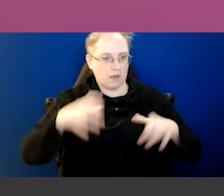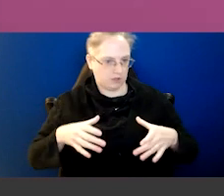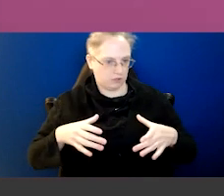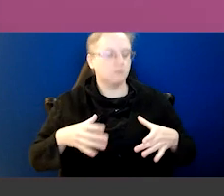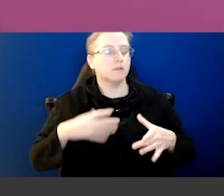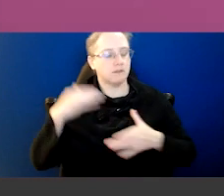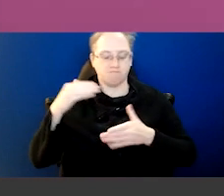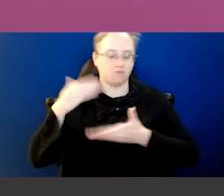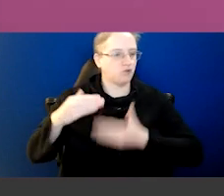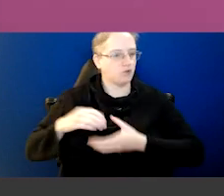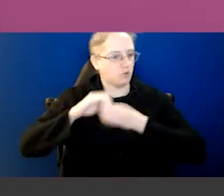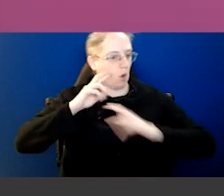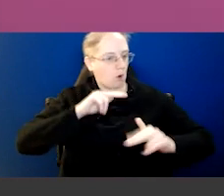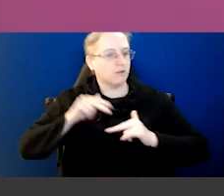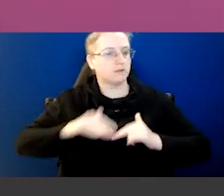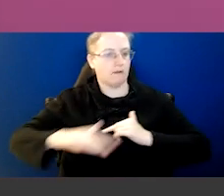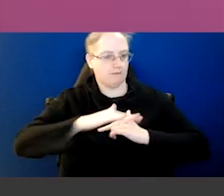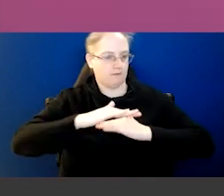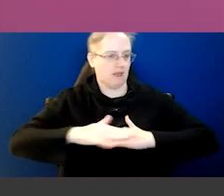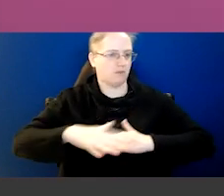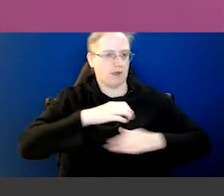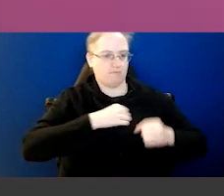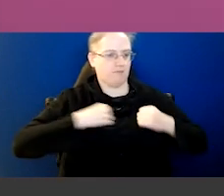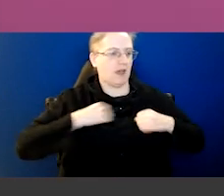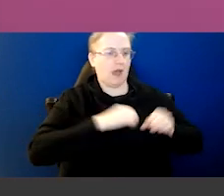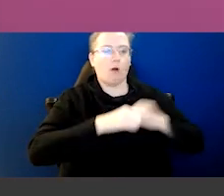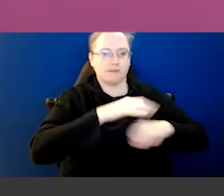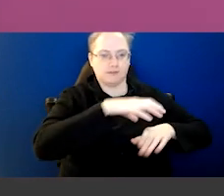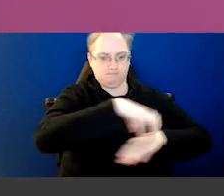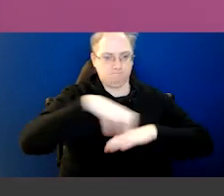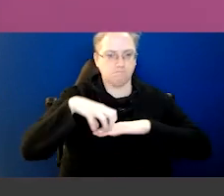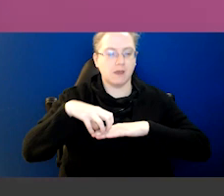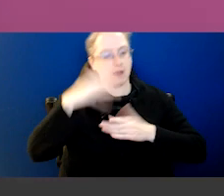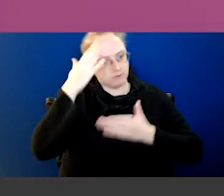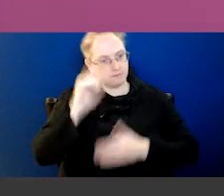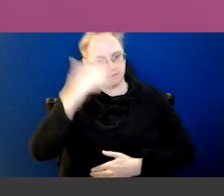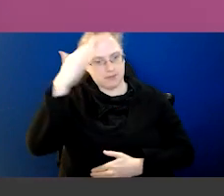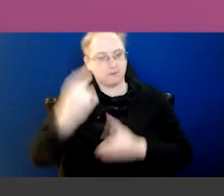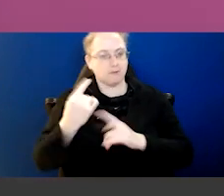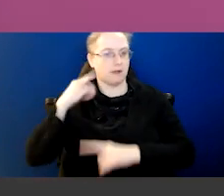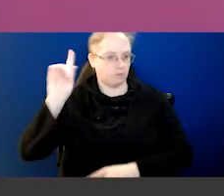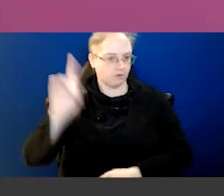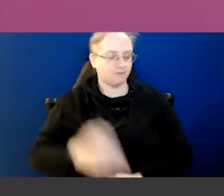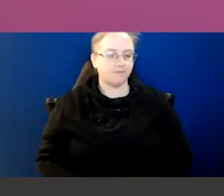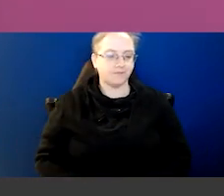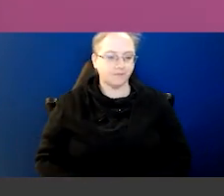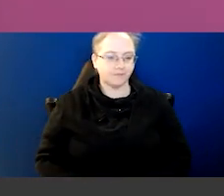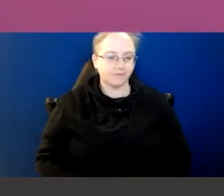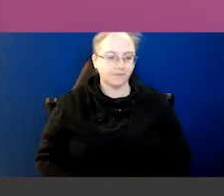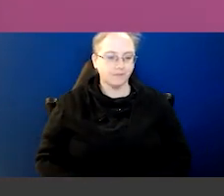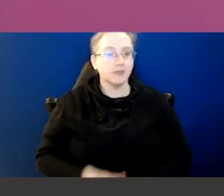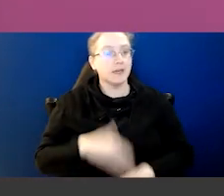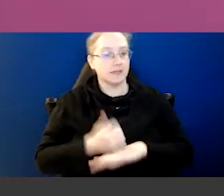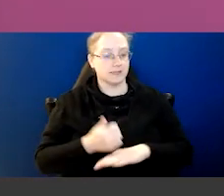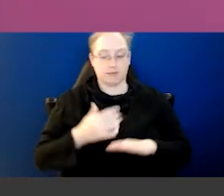custodians of the lands on which our office is located, and pay my respects to the elders past and present. Now, to set the scene for